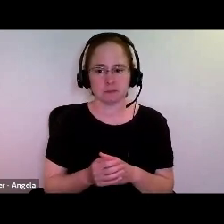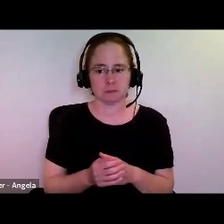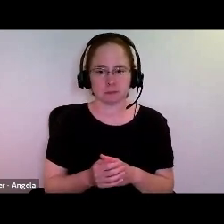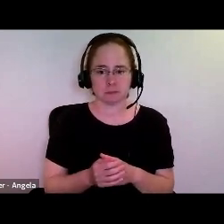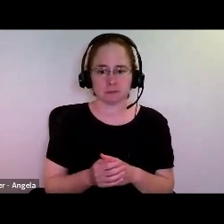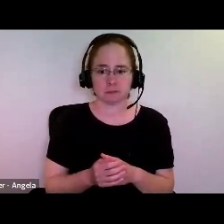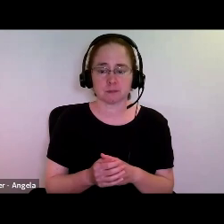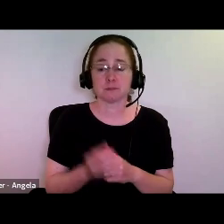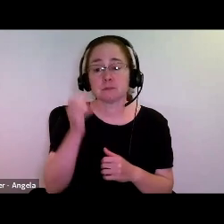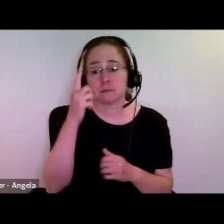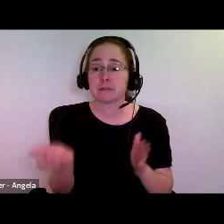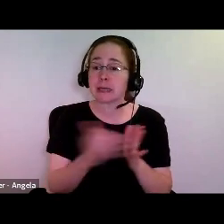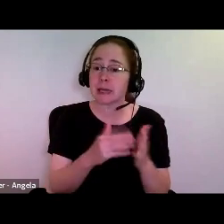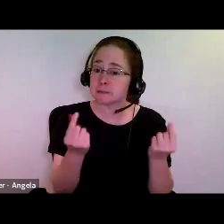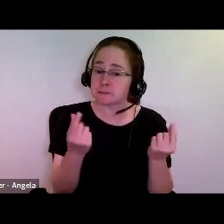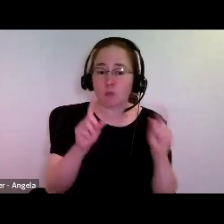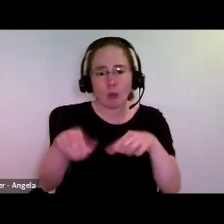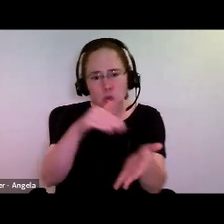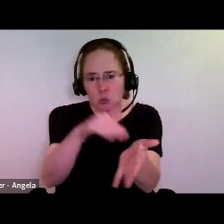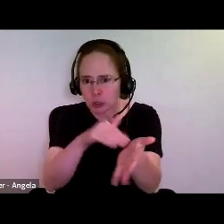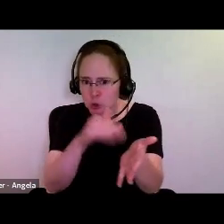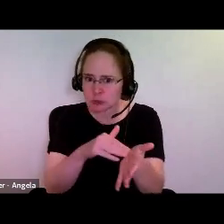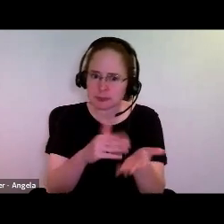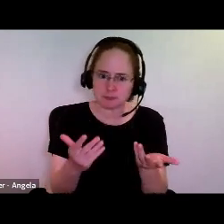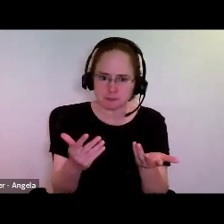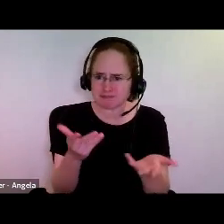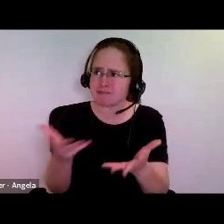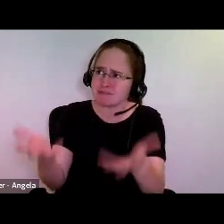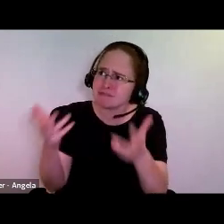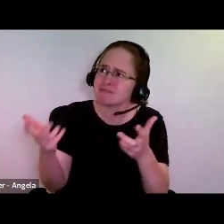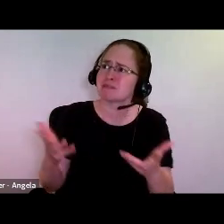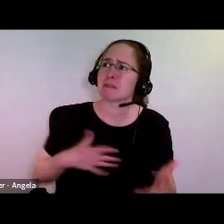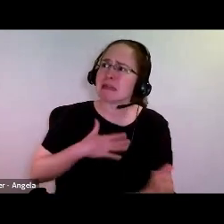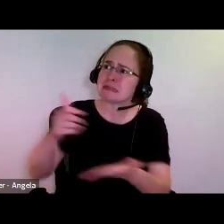We once again went to his doctors and begged for help.